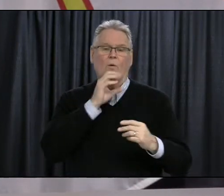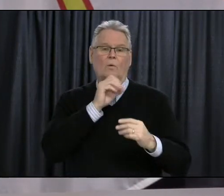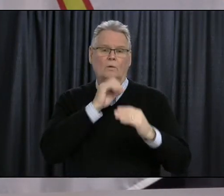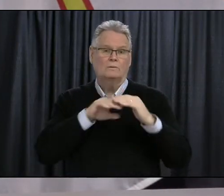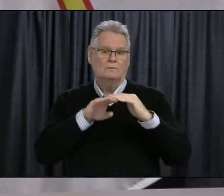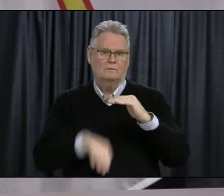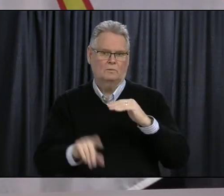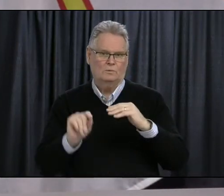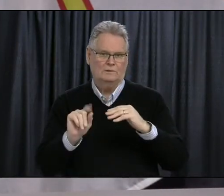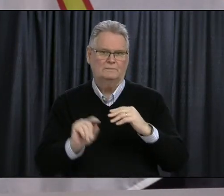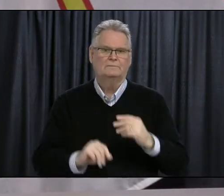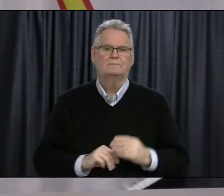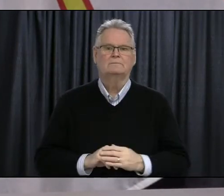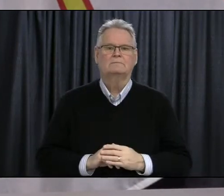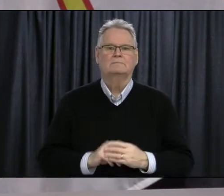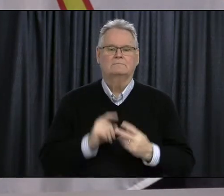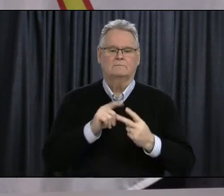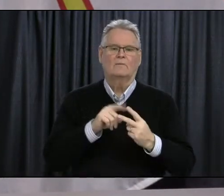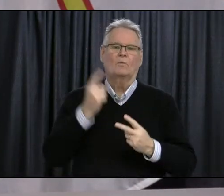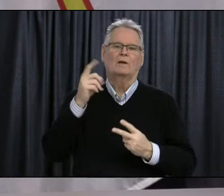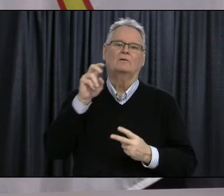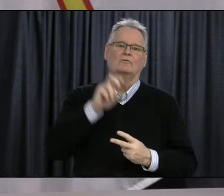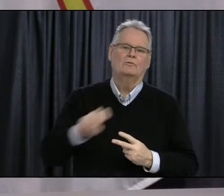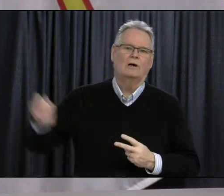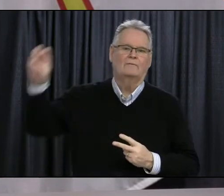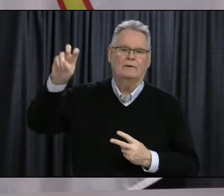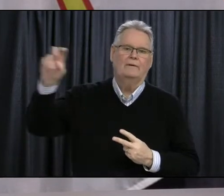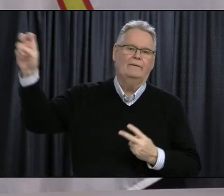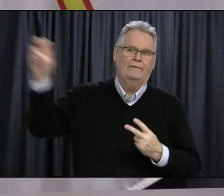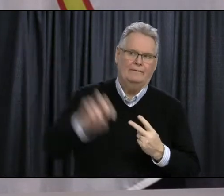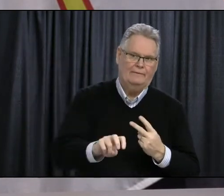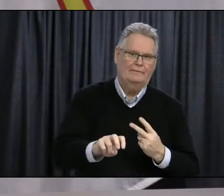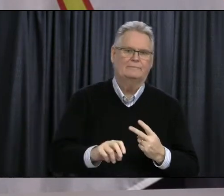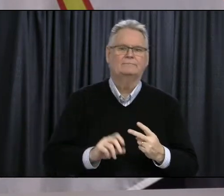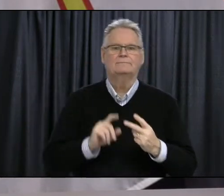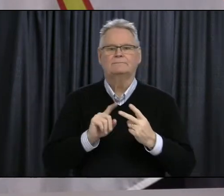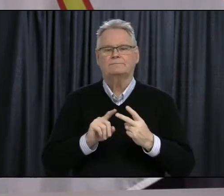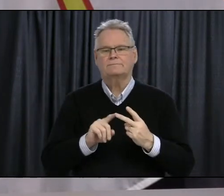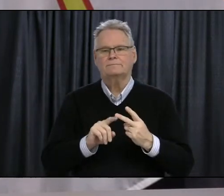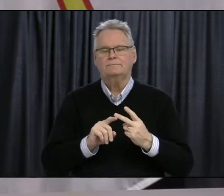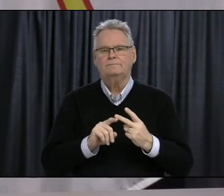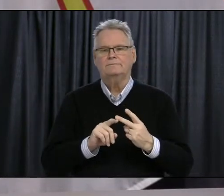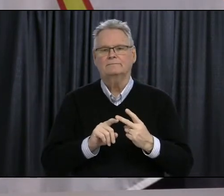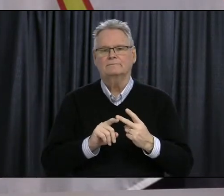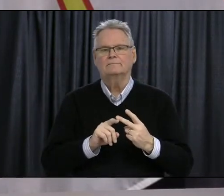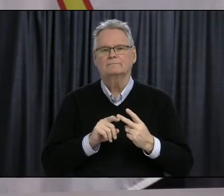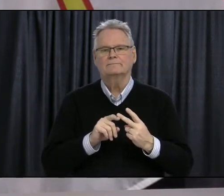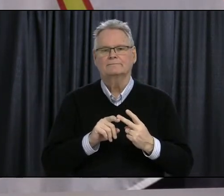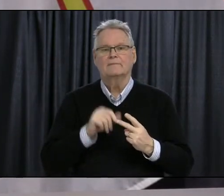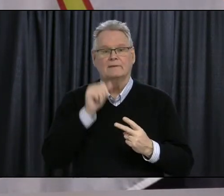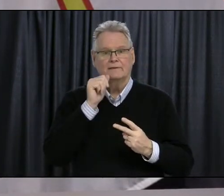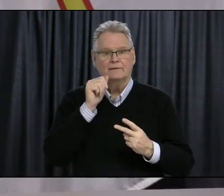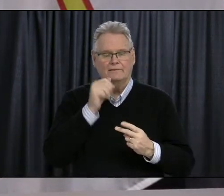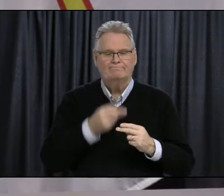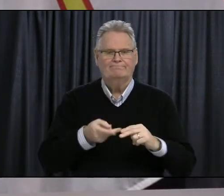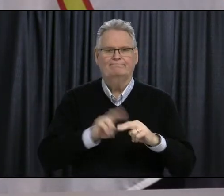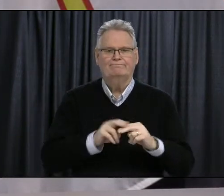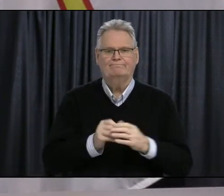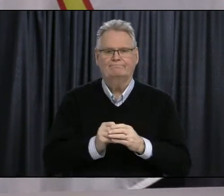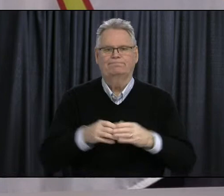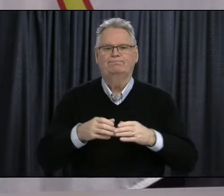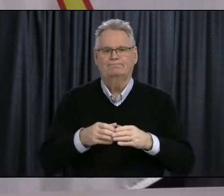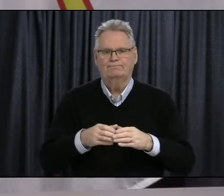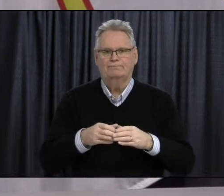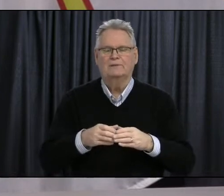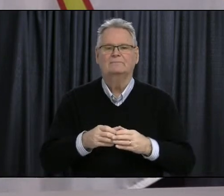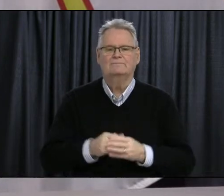travel-related and not linked to the cluster announced yesterday. One is a close contact to a case in the cluster announced